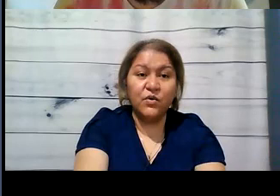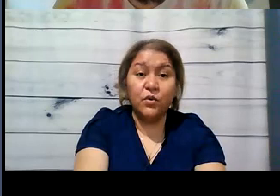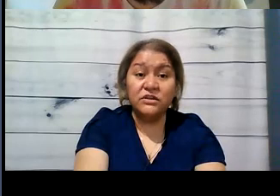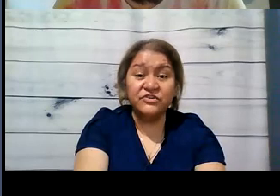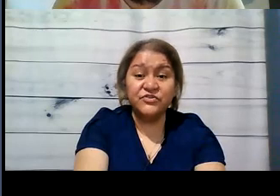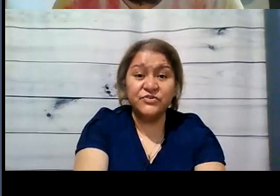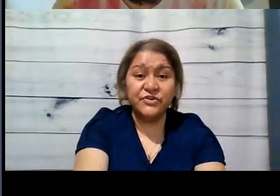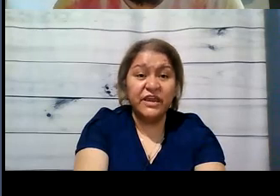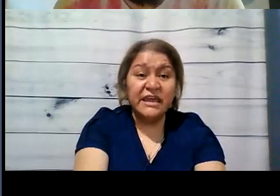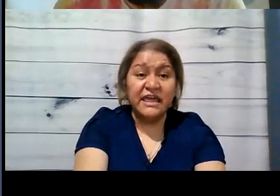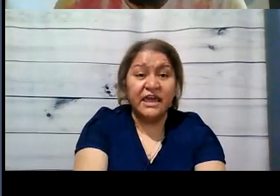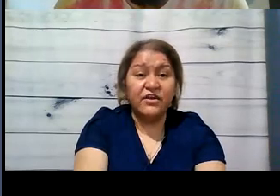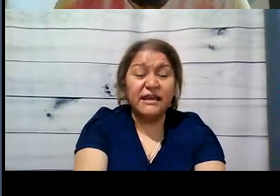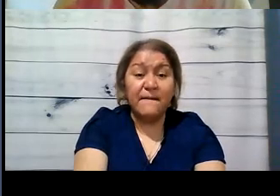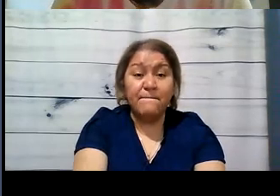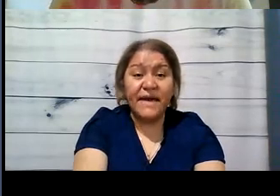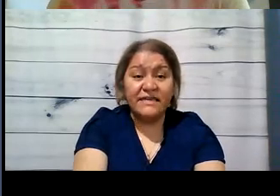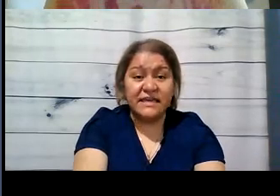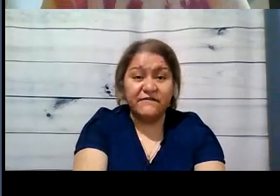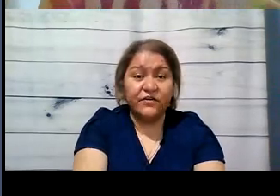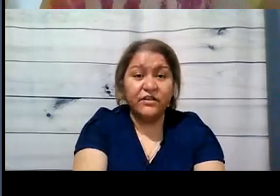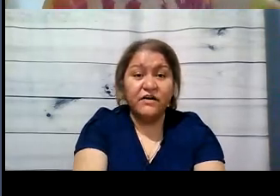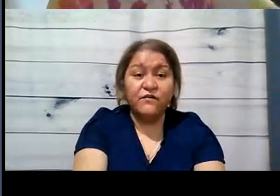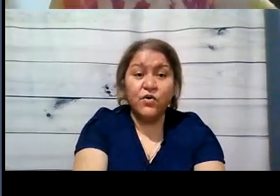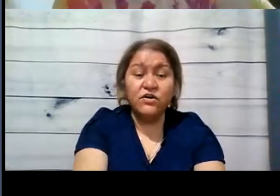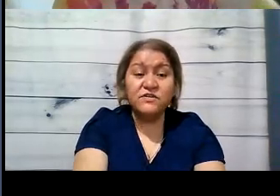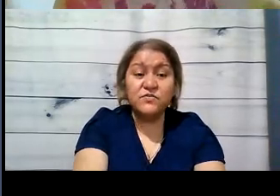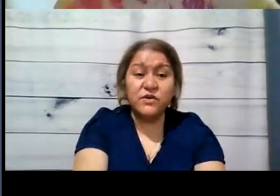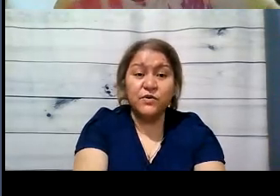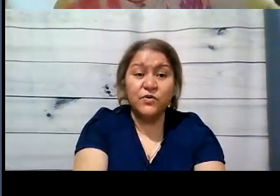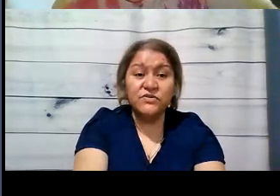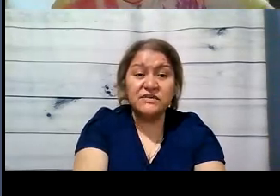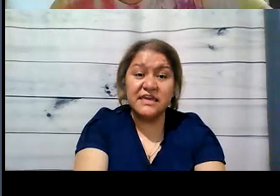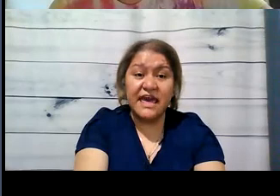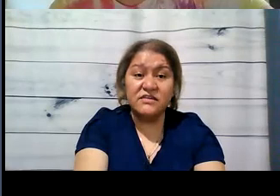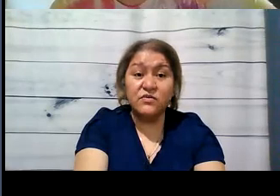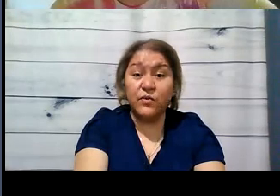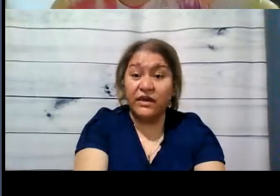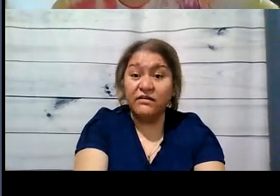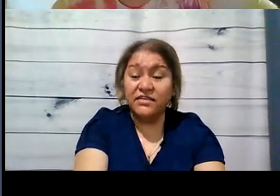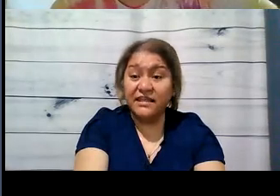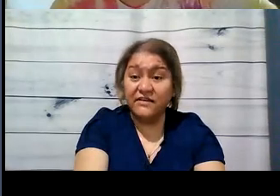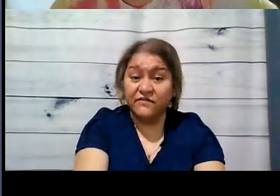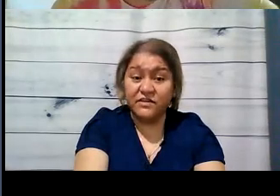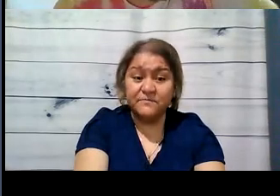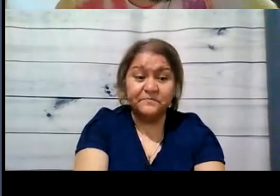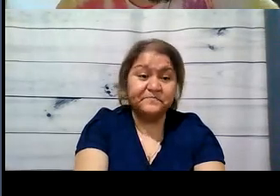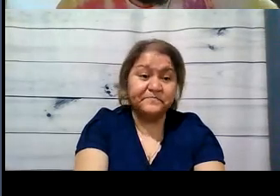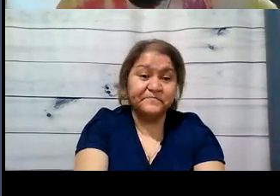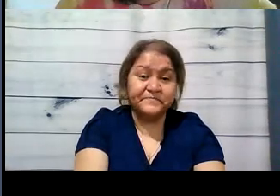morning, Walter Jr. carried a basketful of warm, sweet rolls to the castle where they